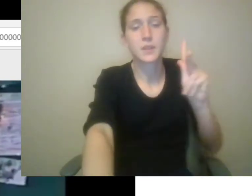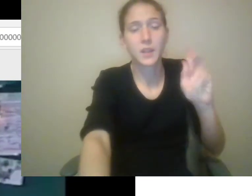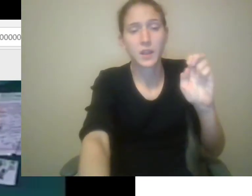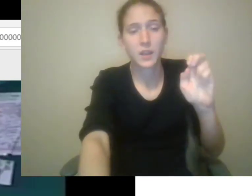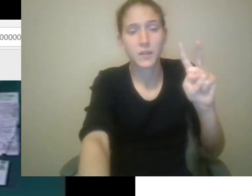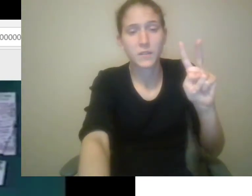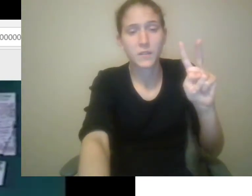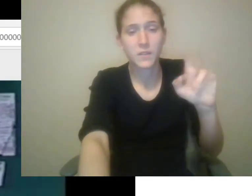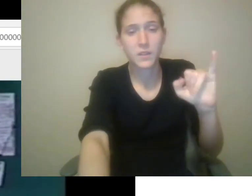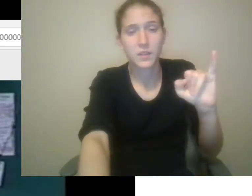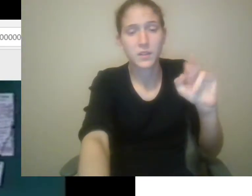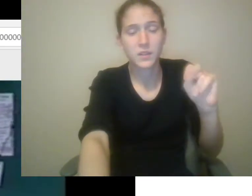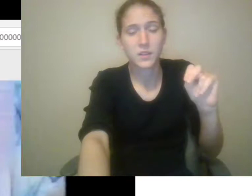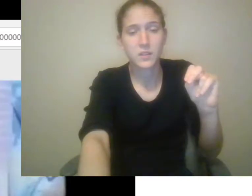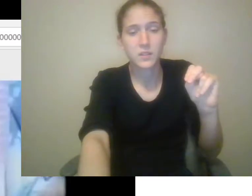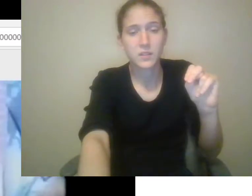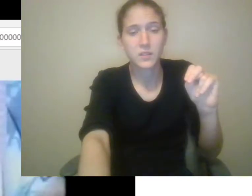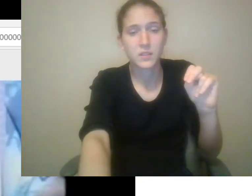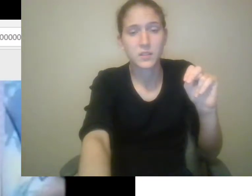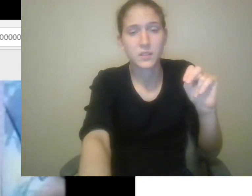Kevin?